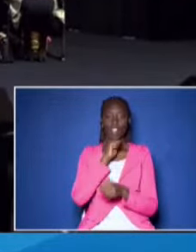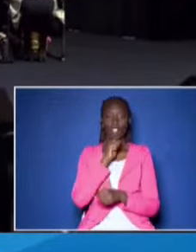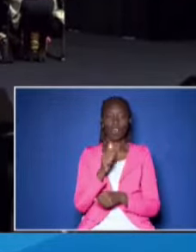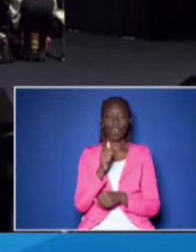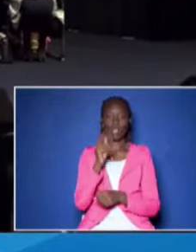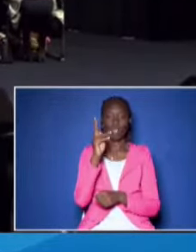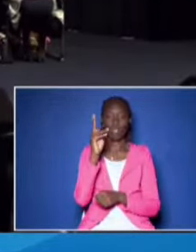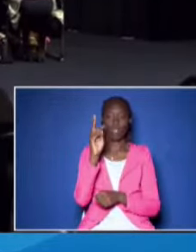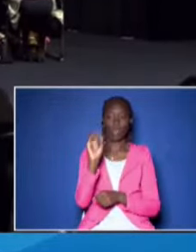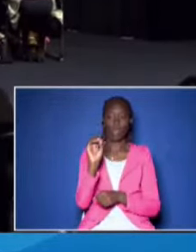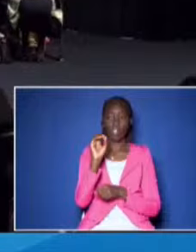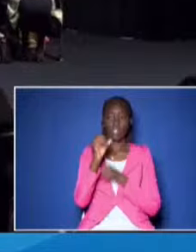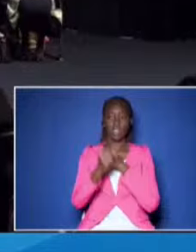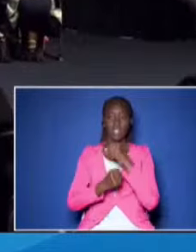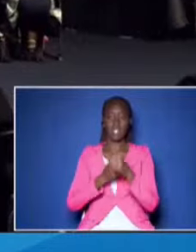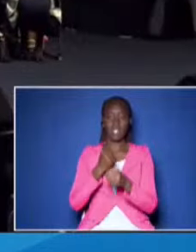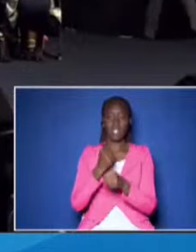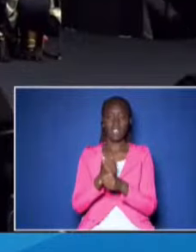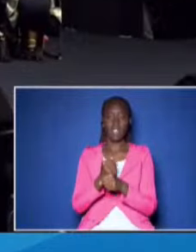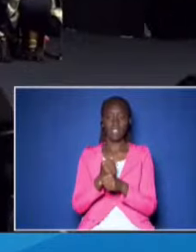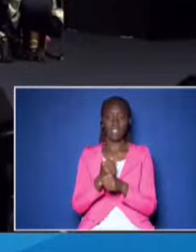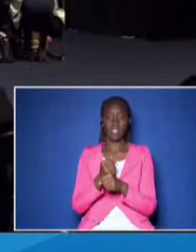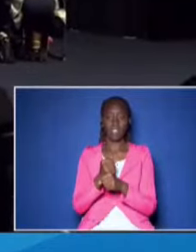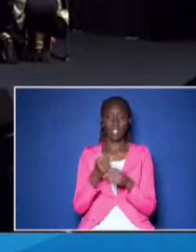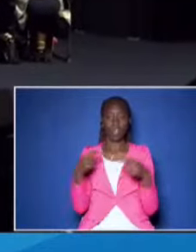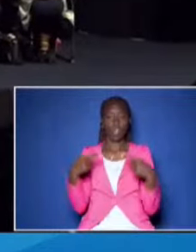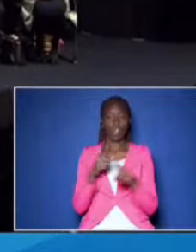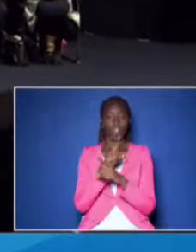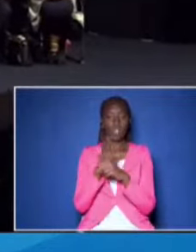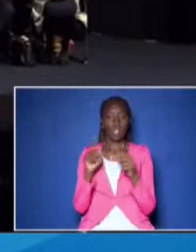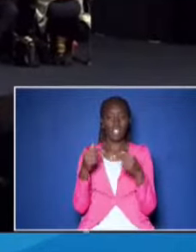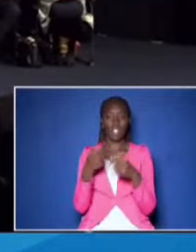a question of